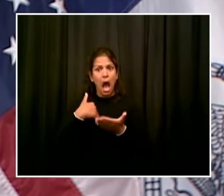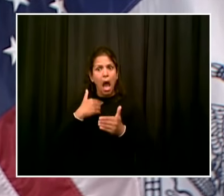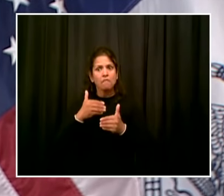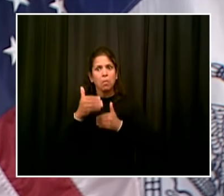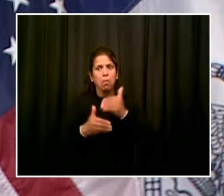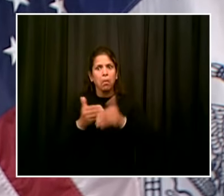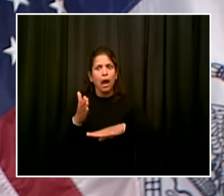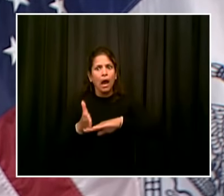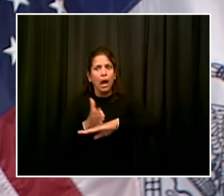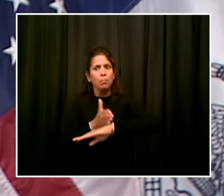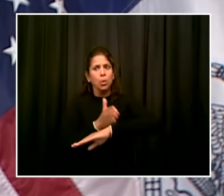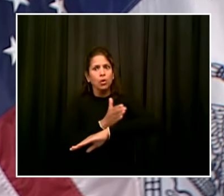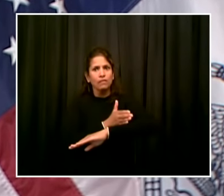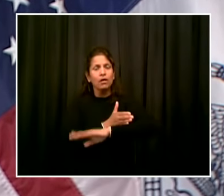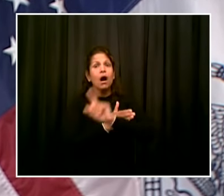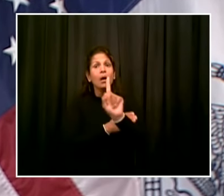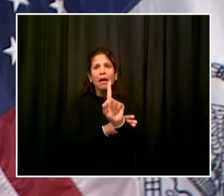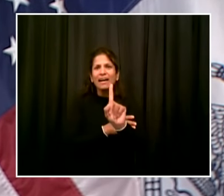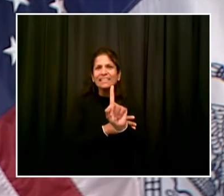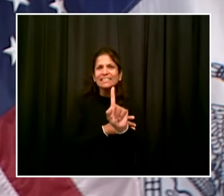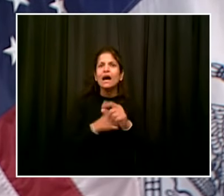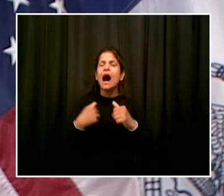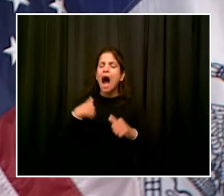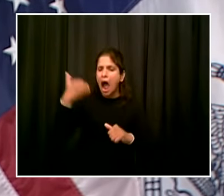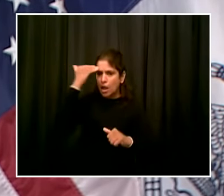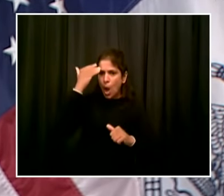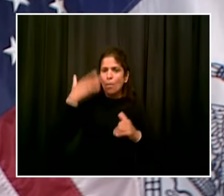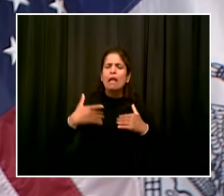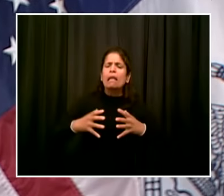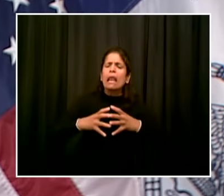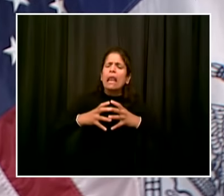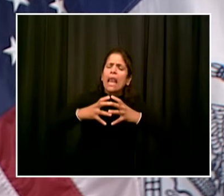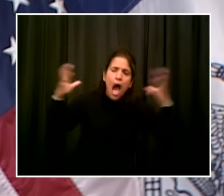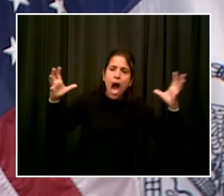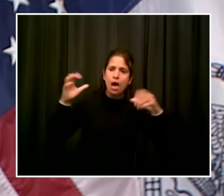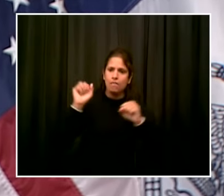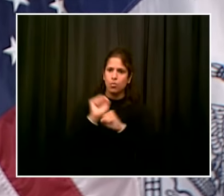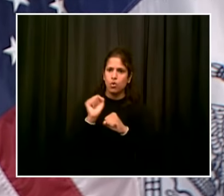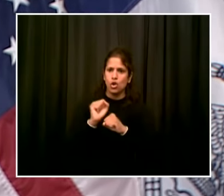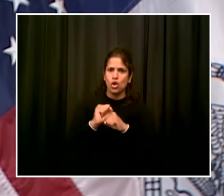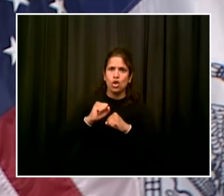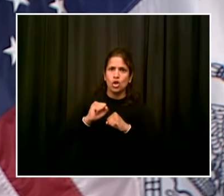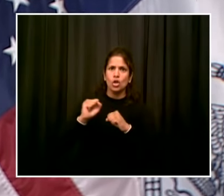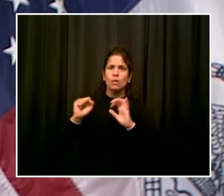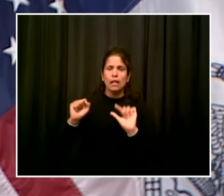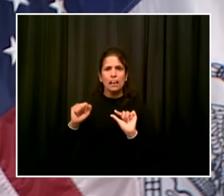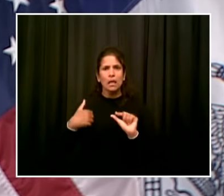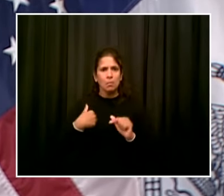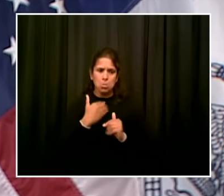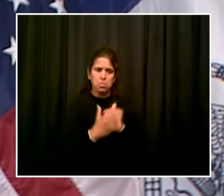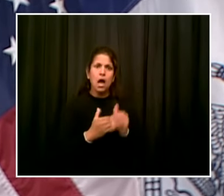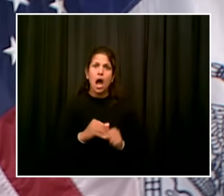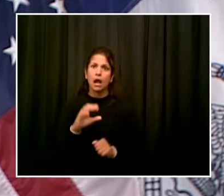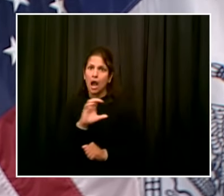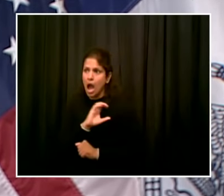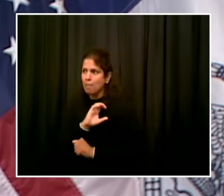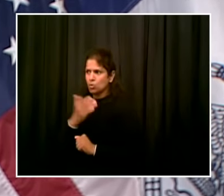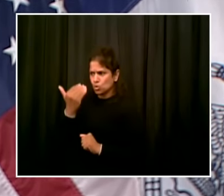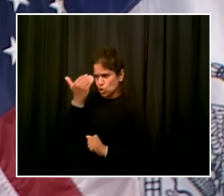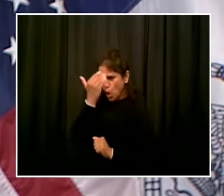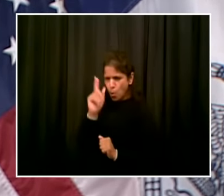progress from the combination of putting officers out in the places where they'll have biggest impact on a pinpointed way, and